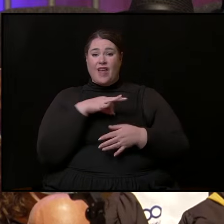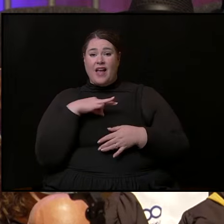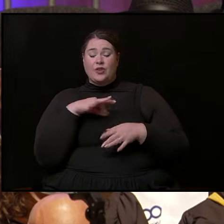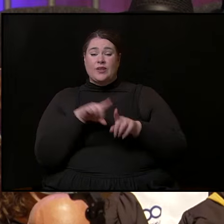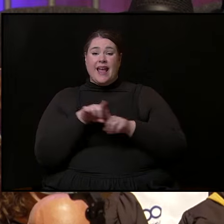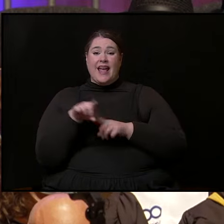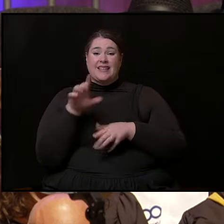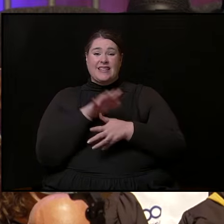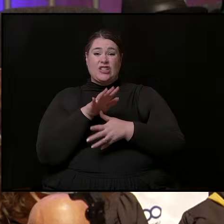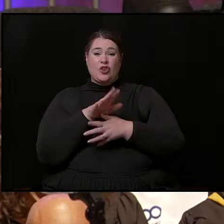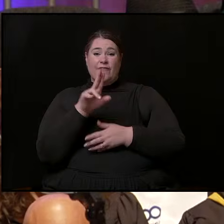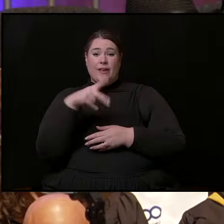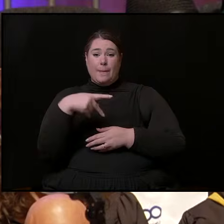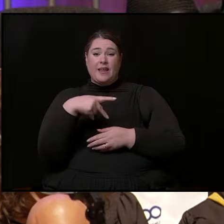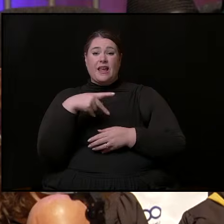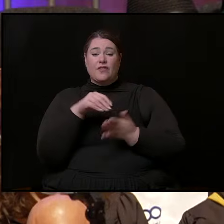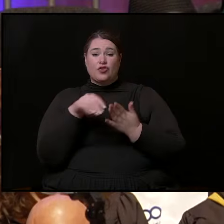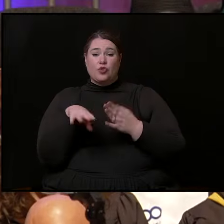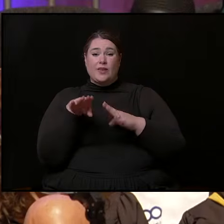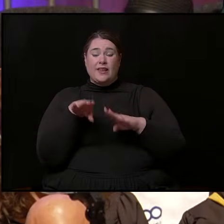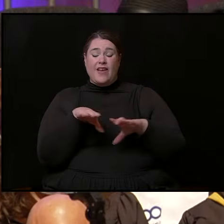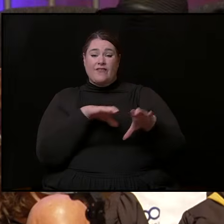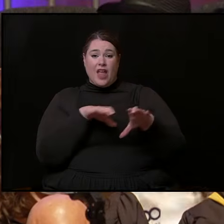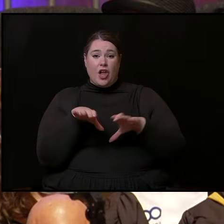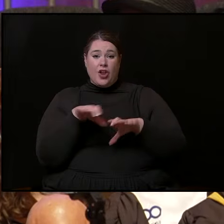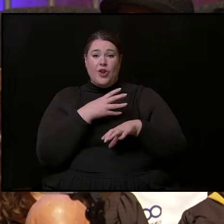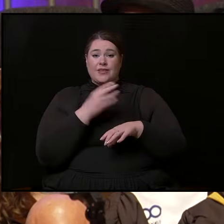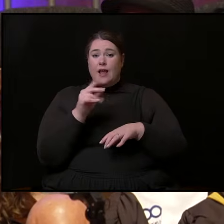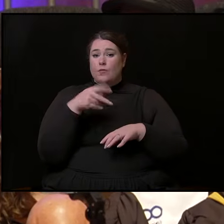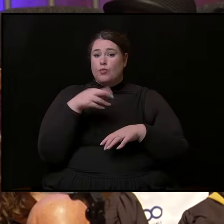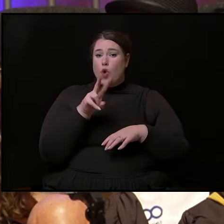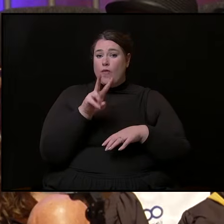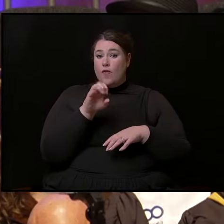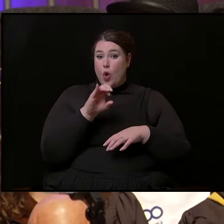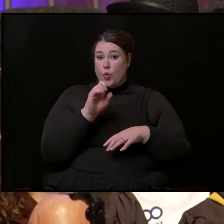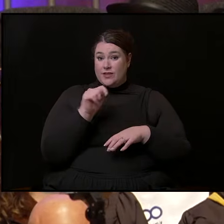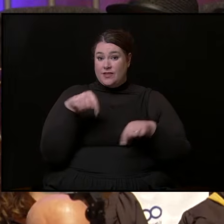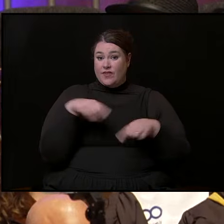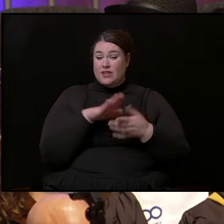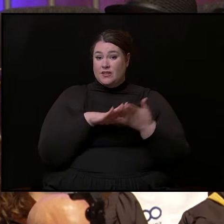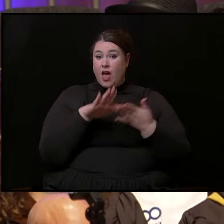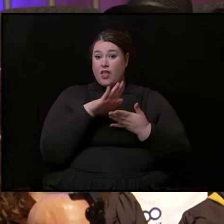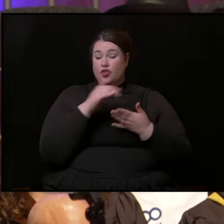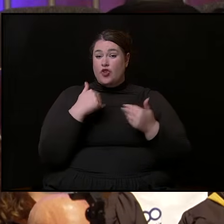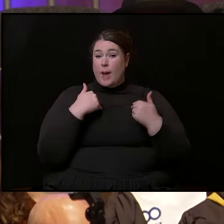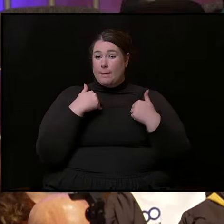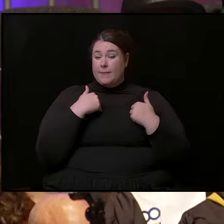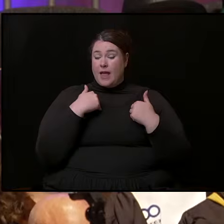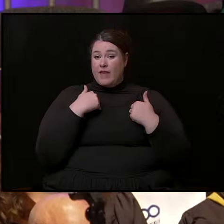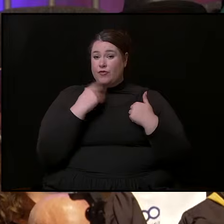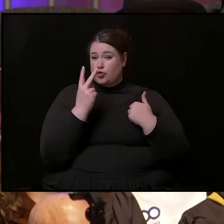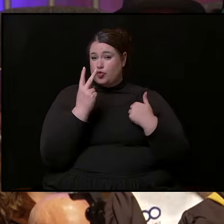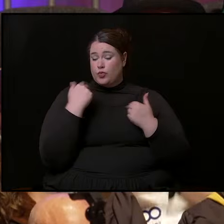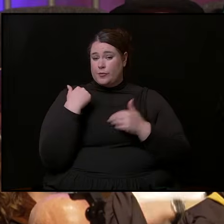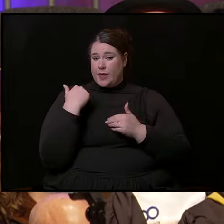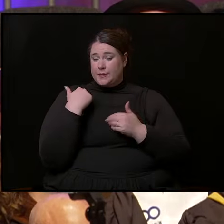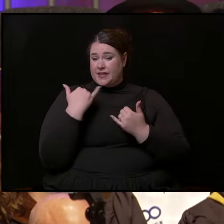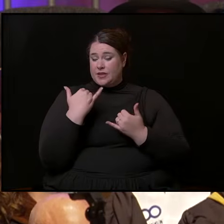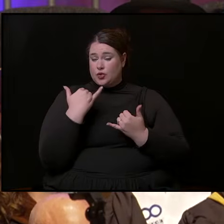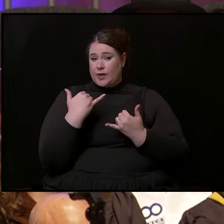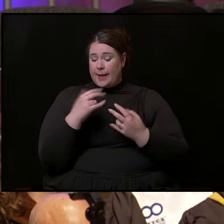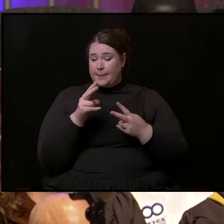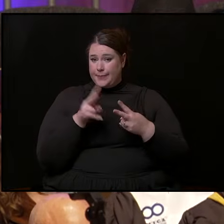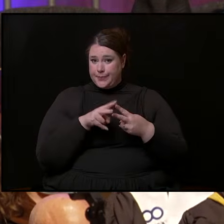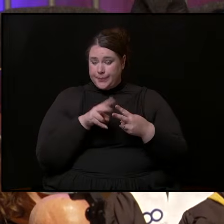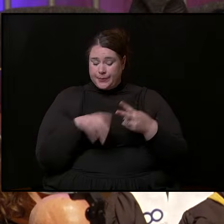President of Academic Affairs and the Provost of the college. And I am here to do two things with both of those groups.